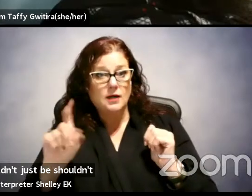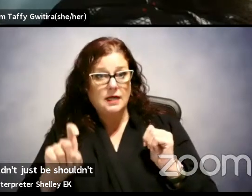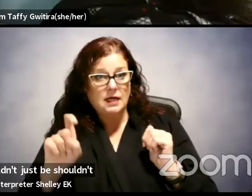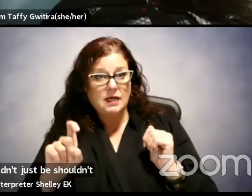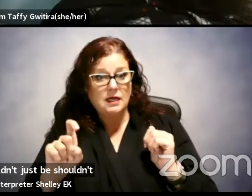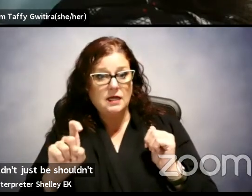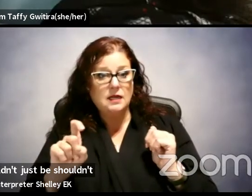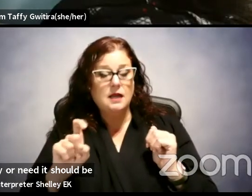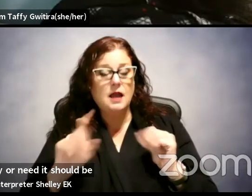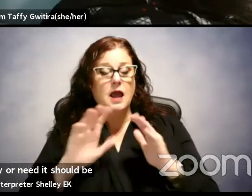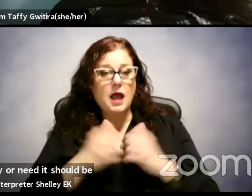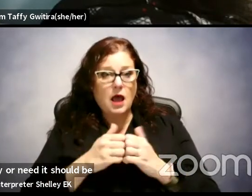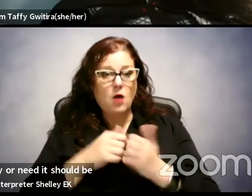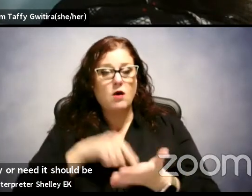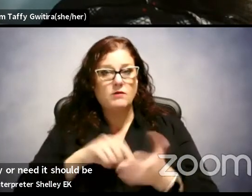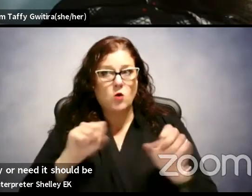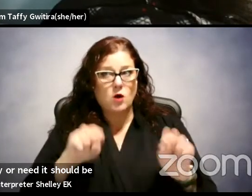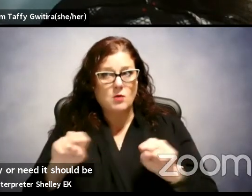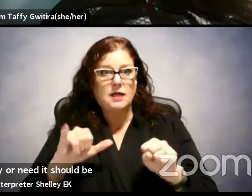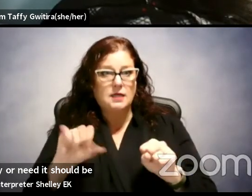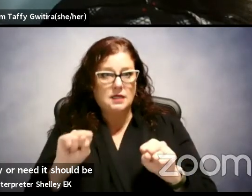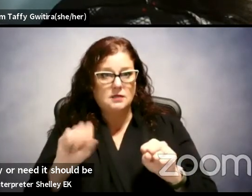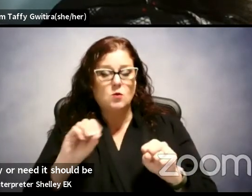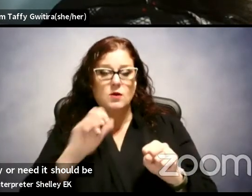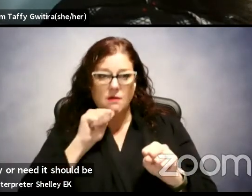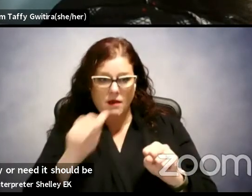be about how affordable it is or isn't.